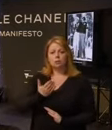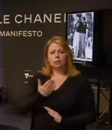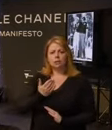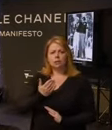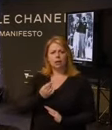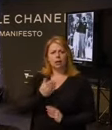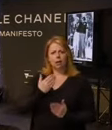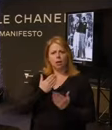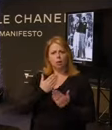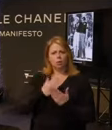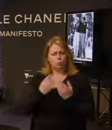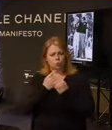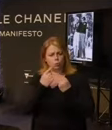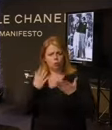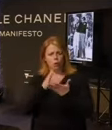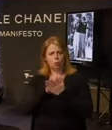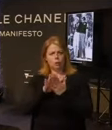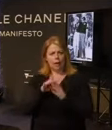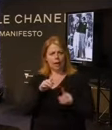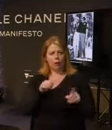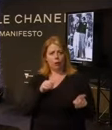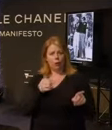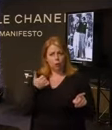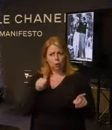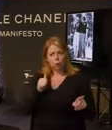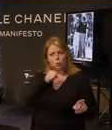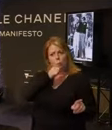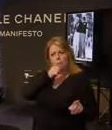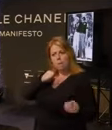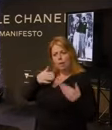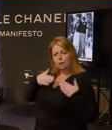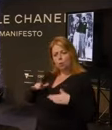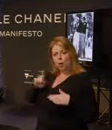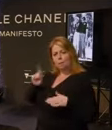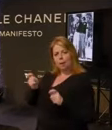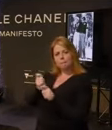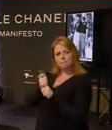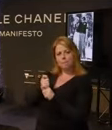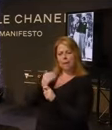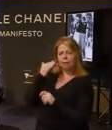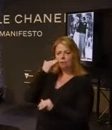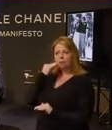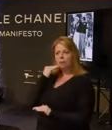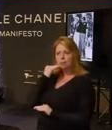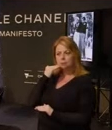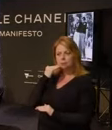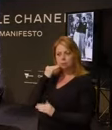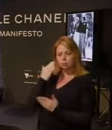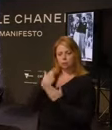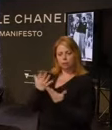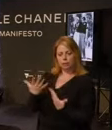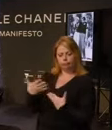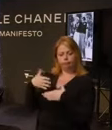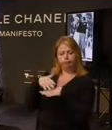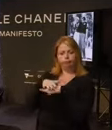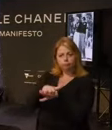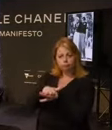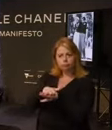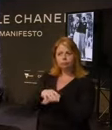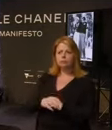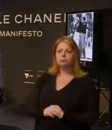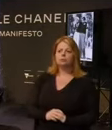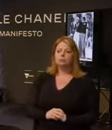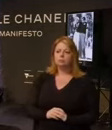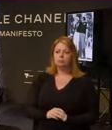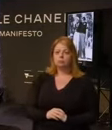illustrative, really, of the way in which she used menswear but made it feminine too. So really bringing the two together, that this is, they're very